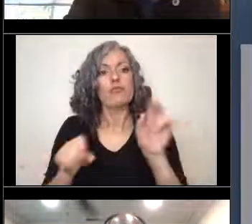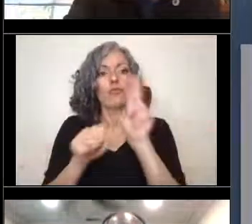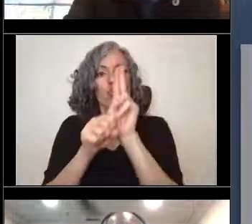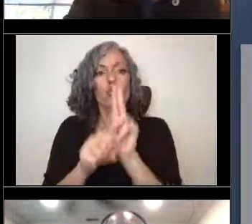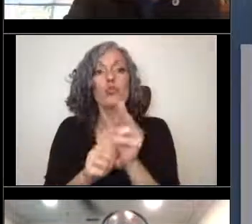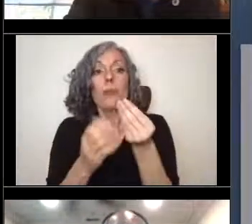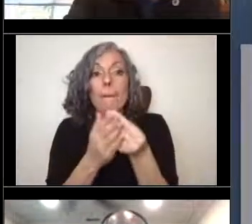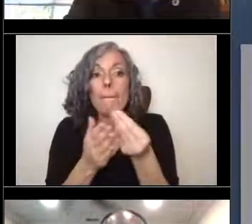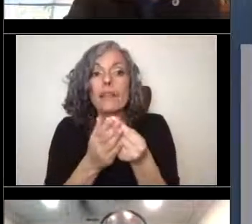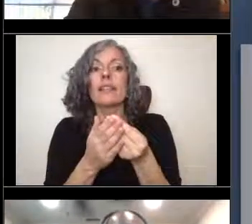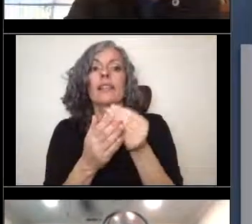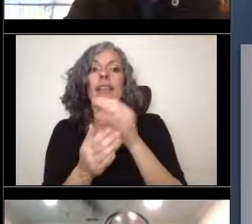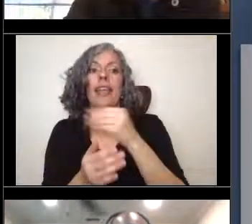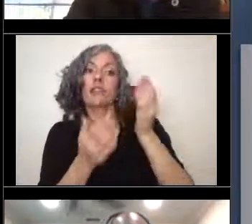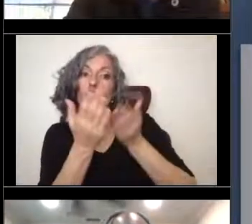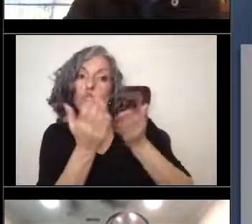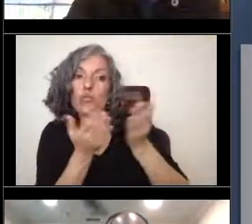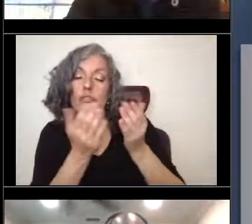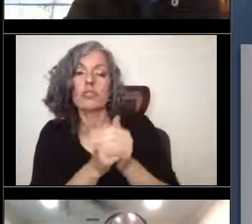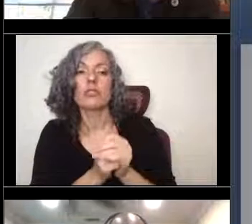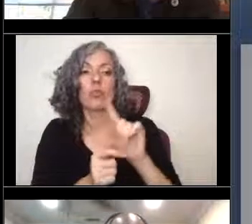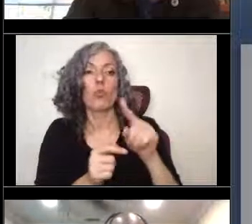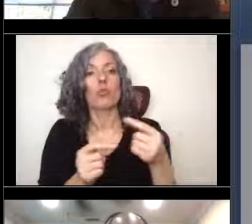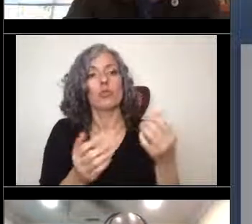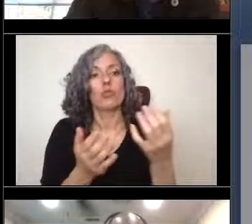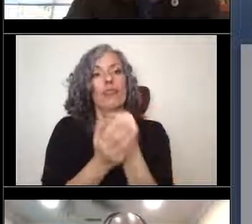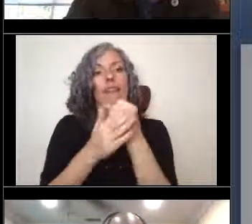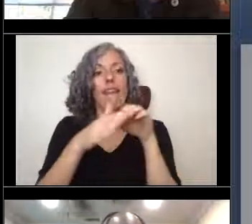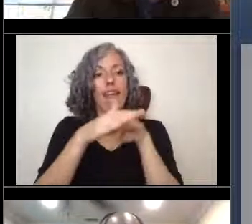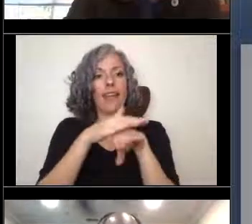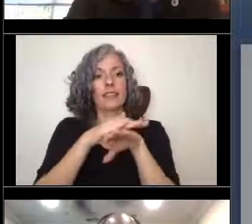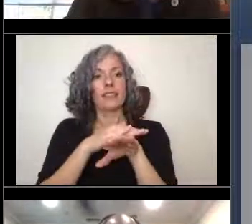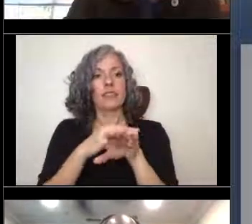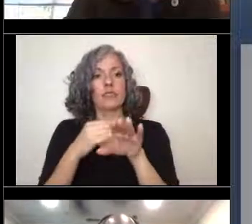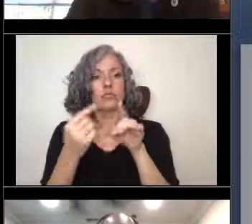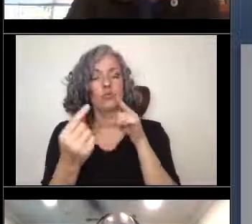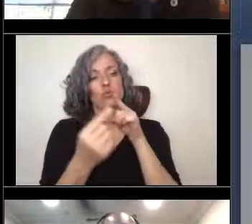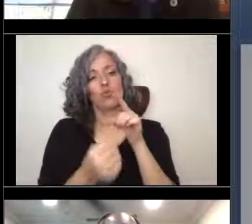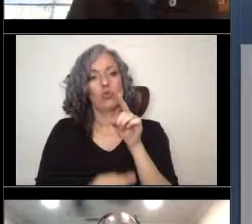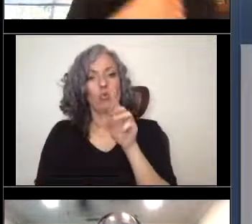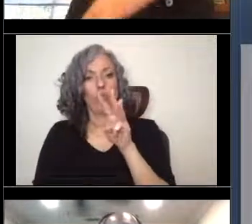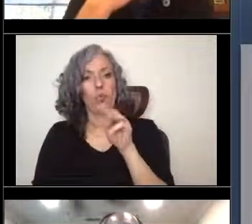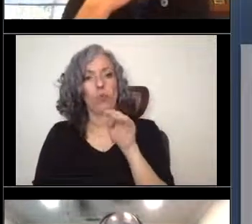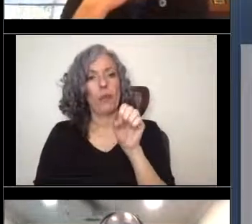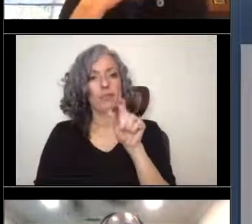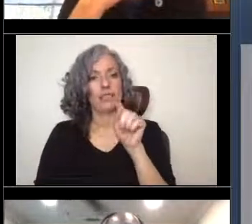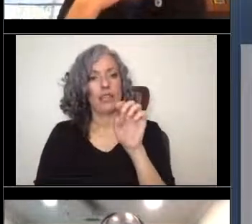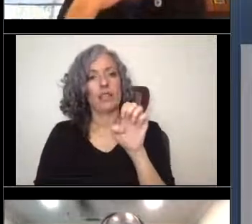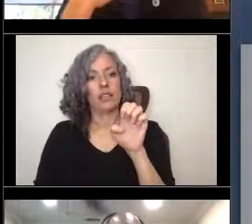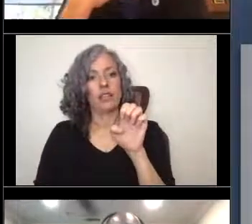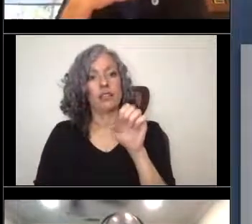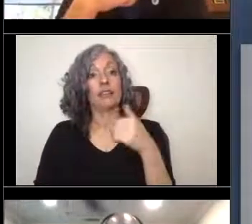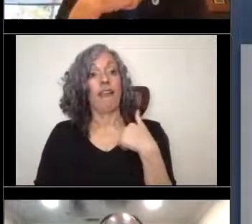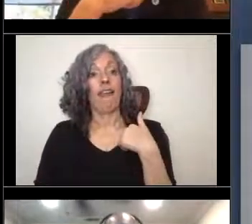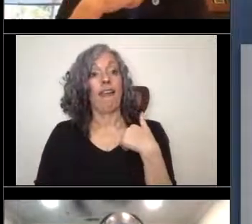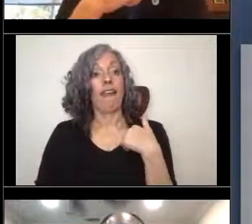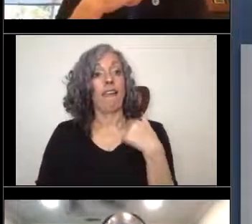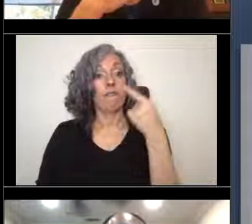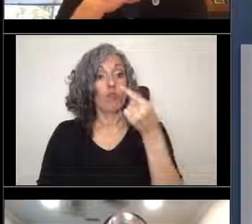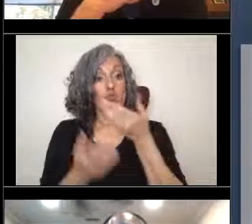services to, when you gain access to your sites, to also make sure that there's a plan to serve the community?